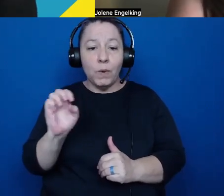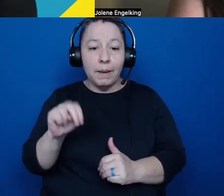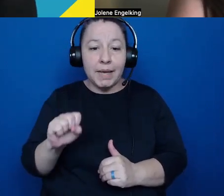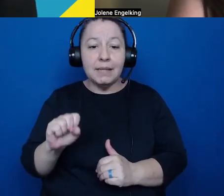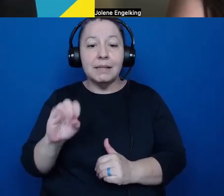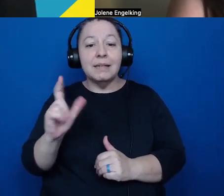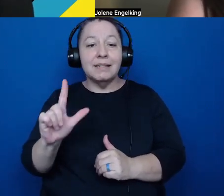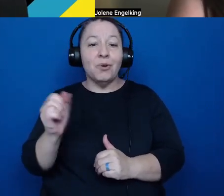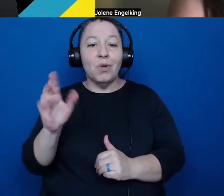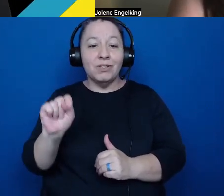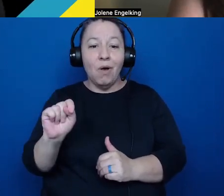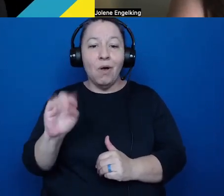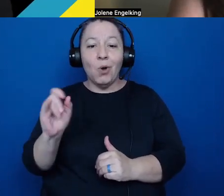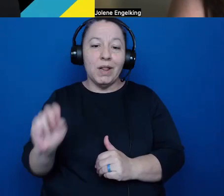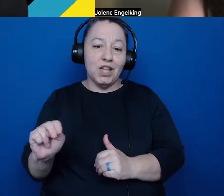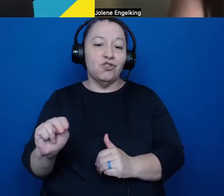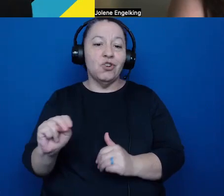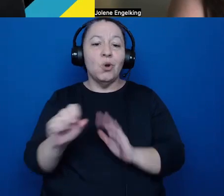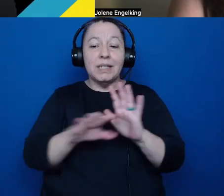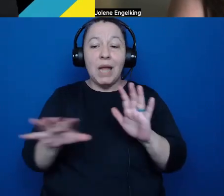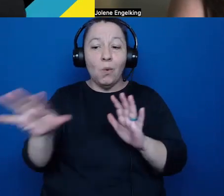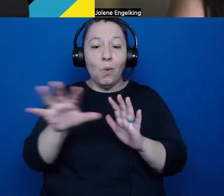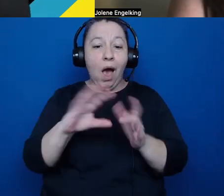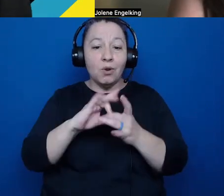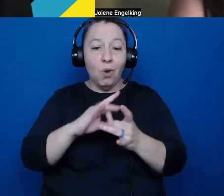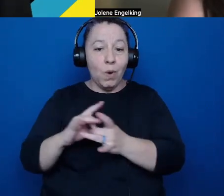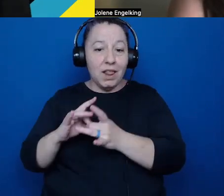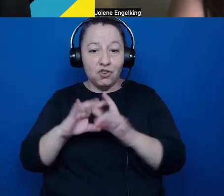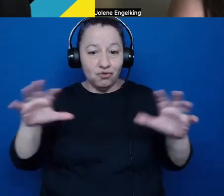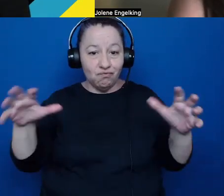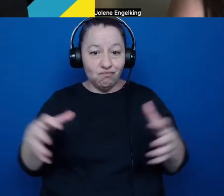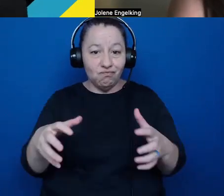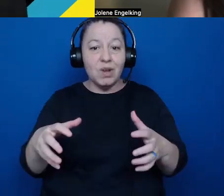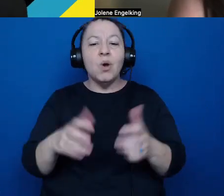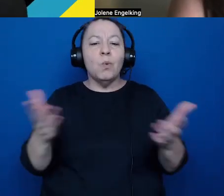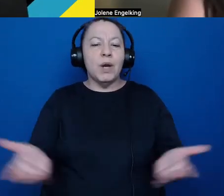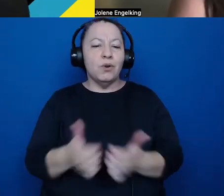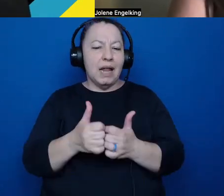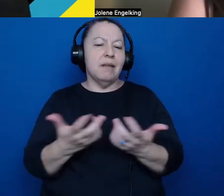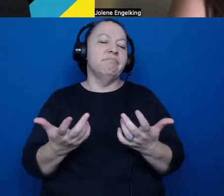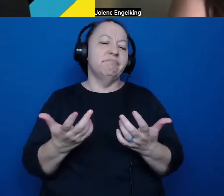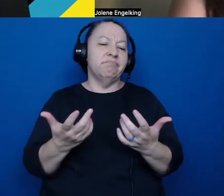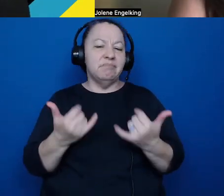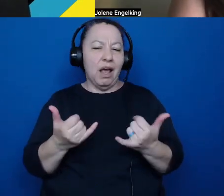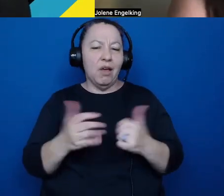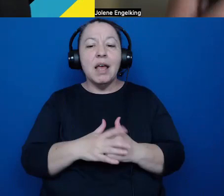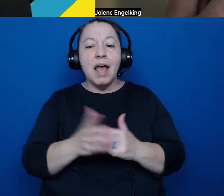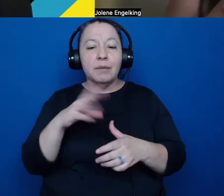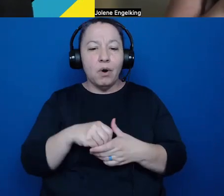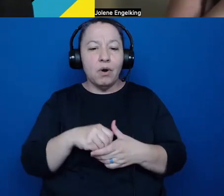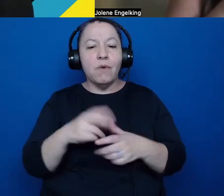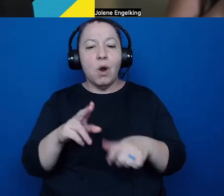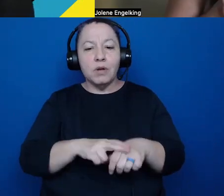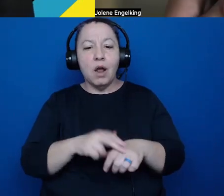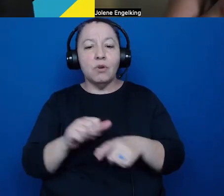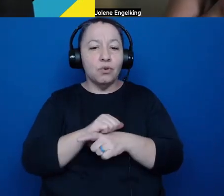a statewide tribal coalition, but we're here today as part of our national training and technical assistance efforts, including our brand new